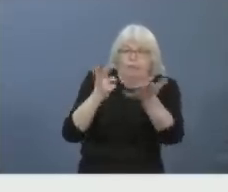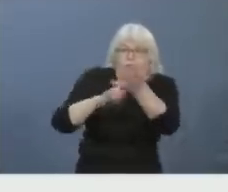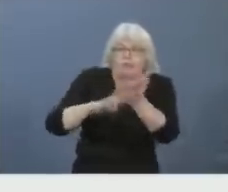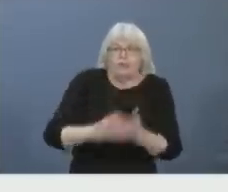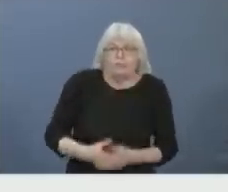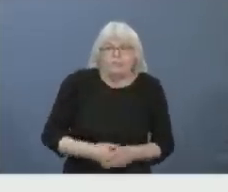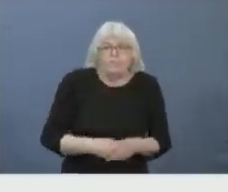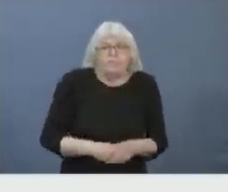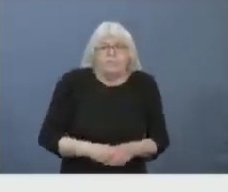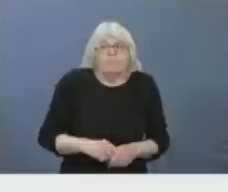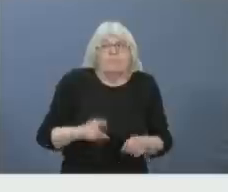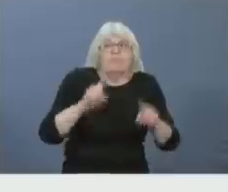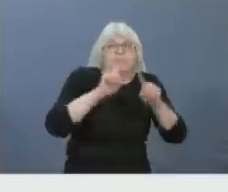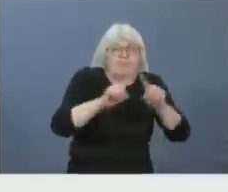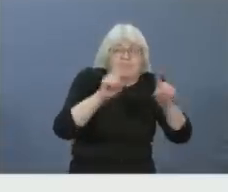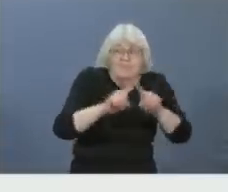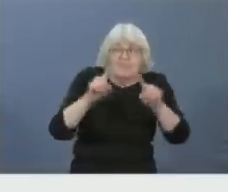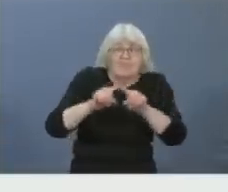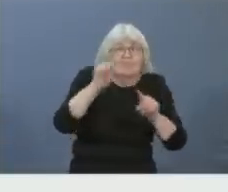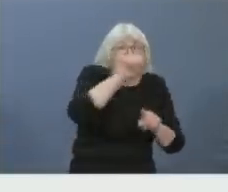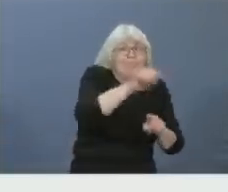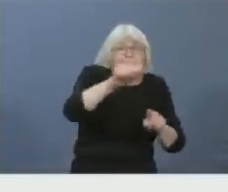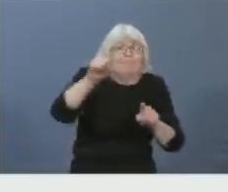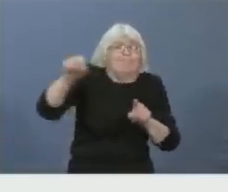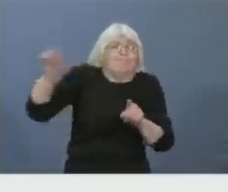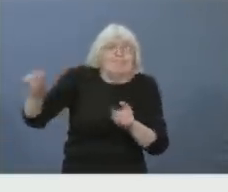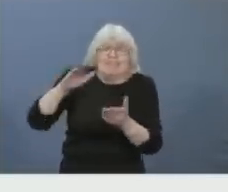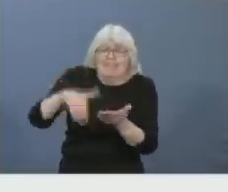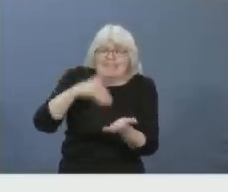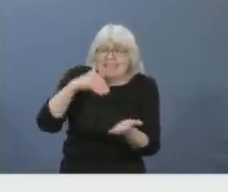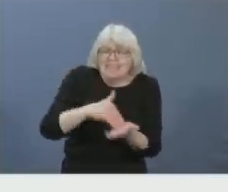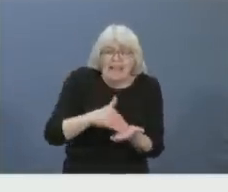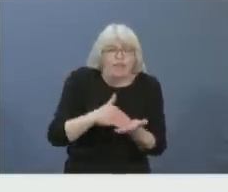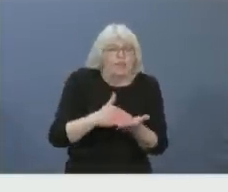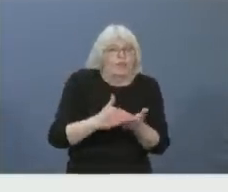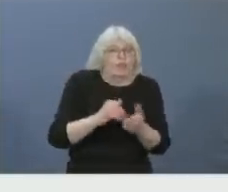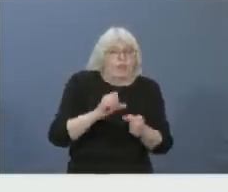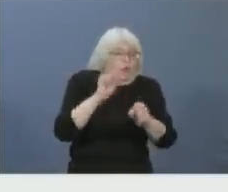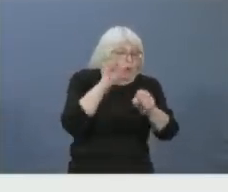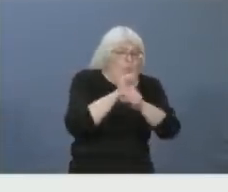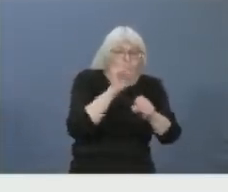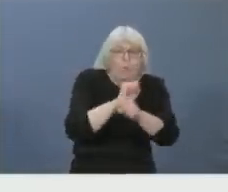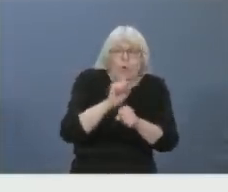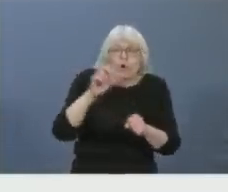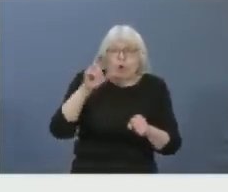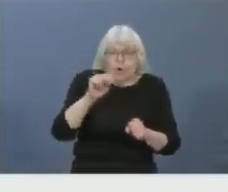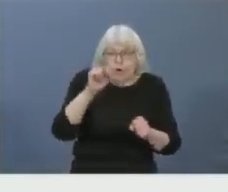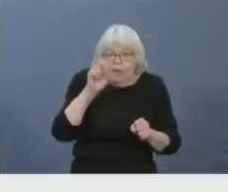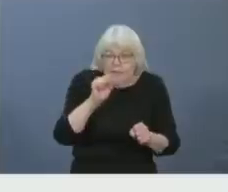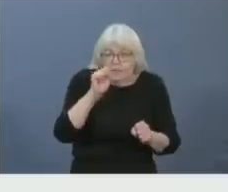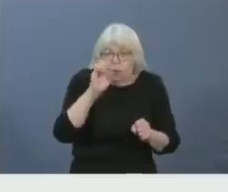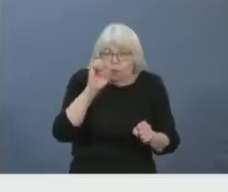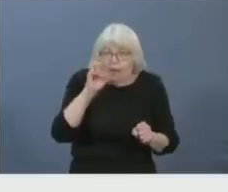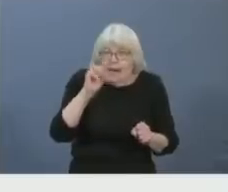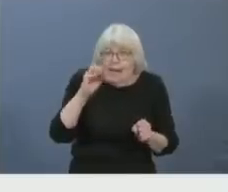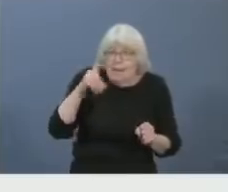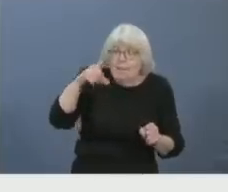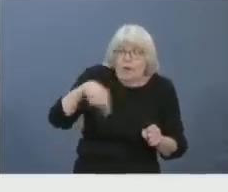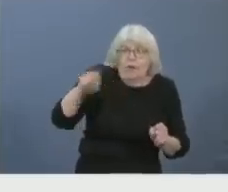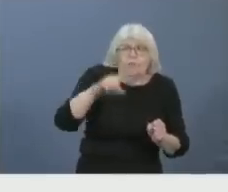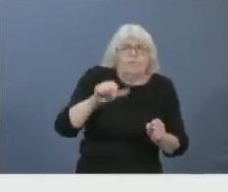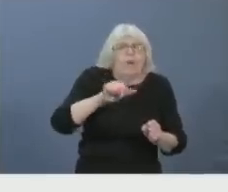of impact, and will continue to do so, working very closely with Nova Scotia EMO and others to provide the much needed